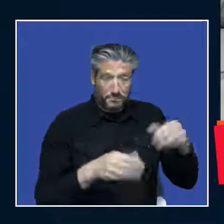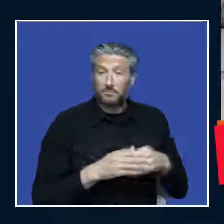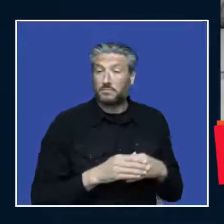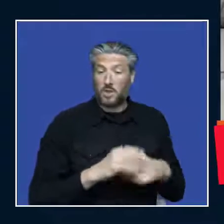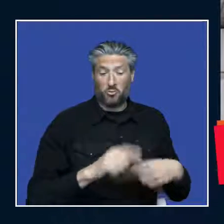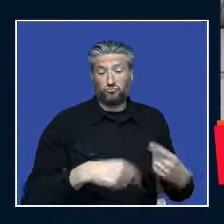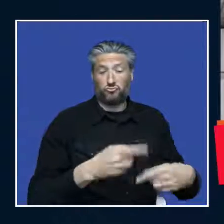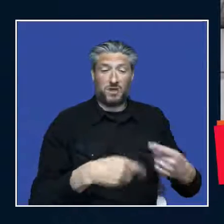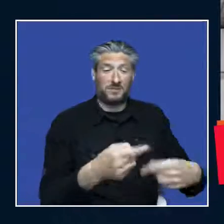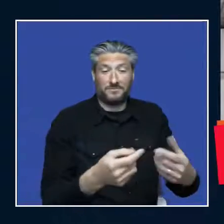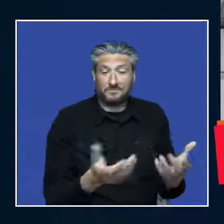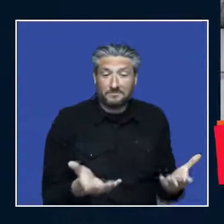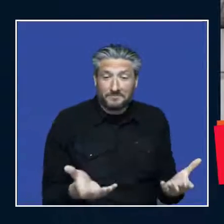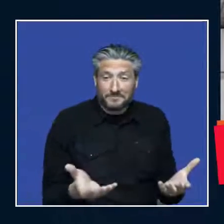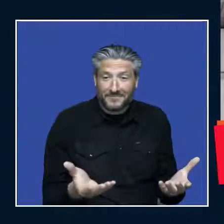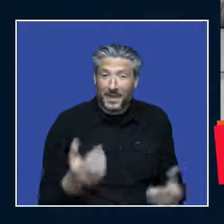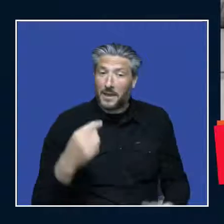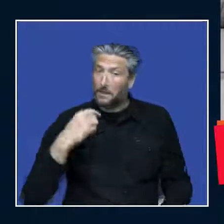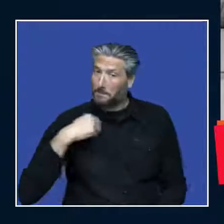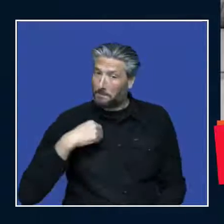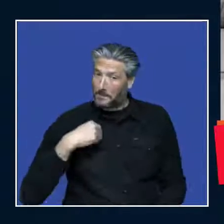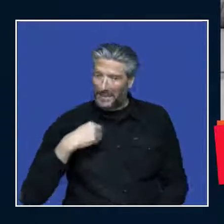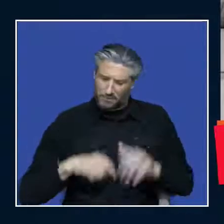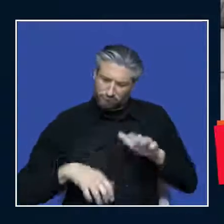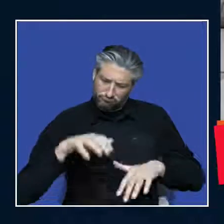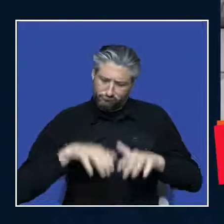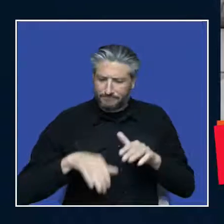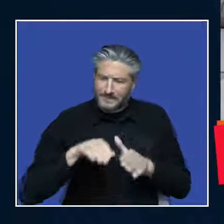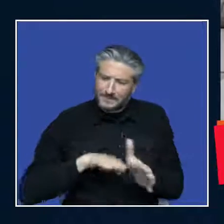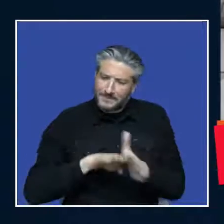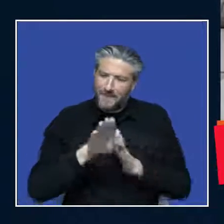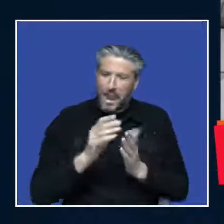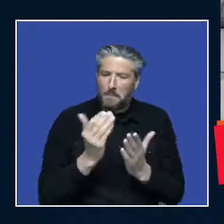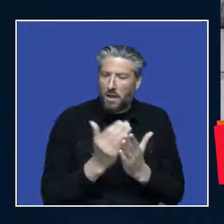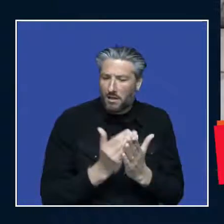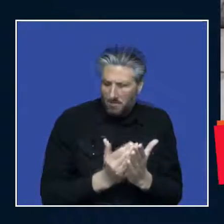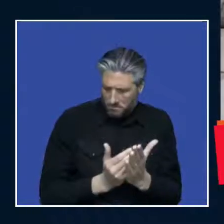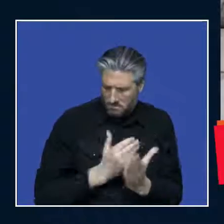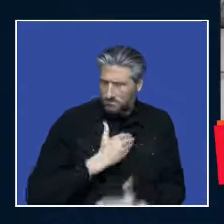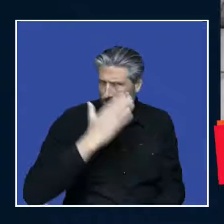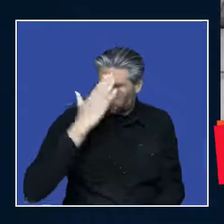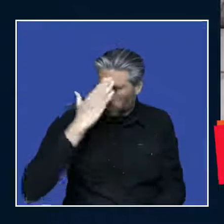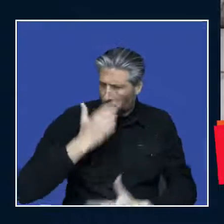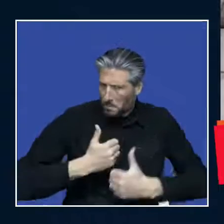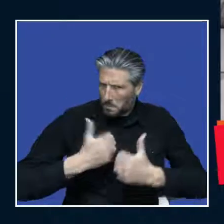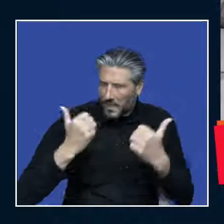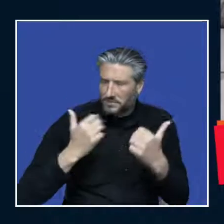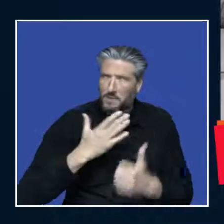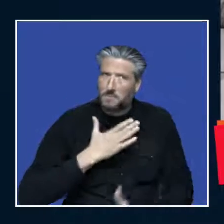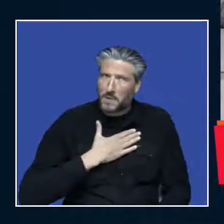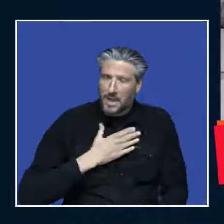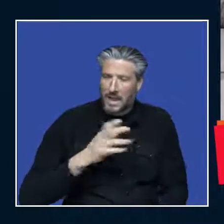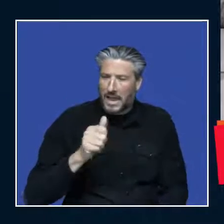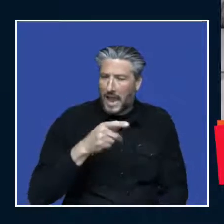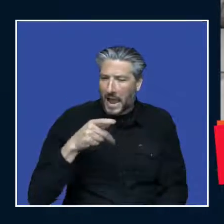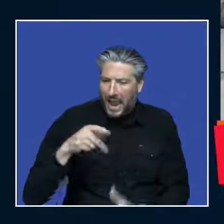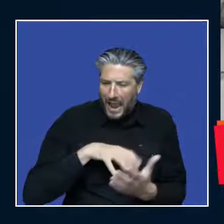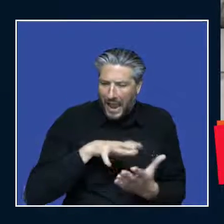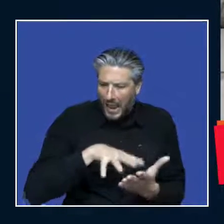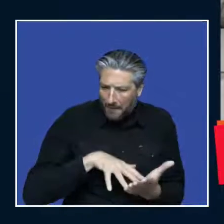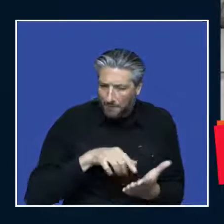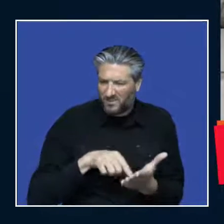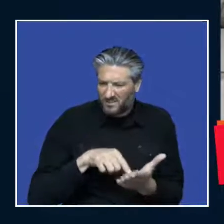the Docker file because I know best what my application needs, right? So what are the dependencies, what